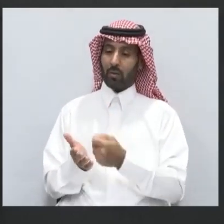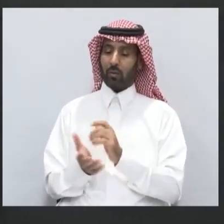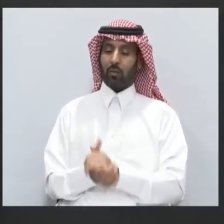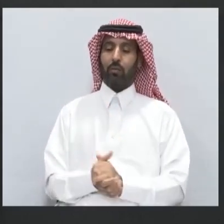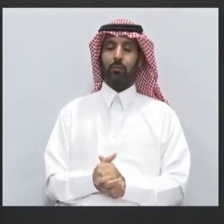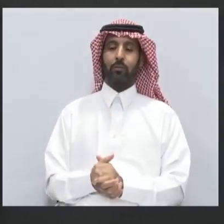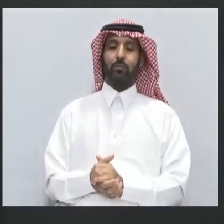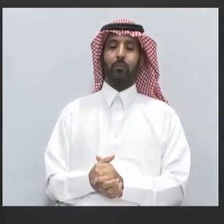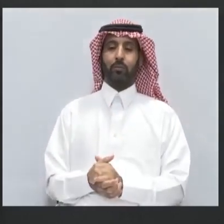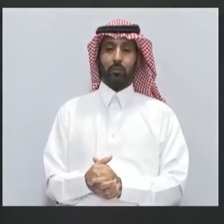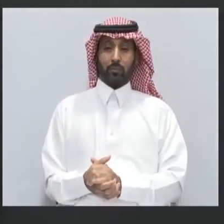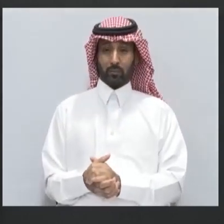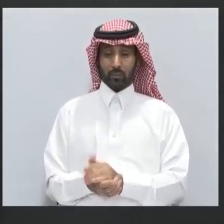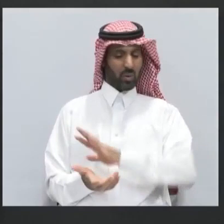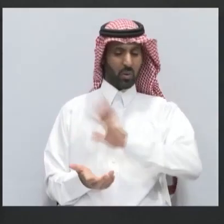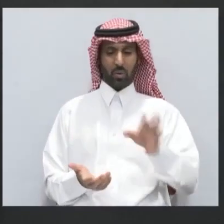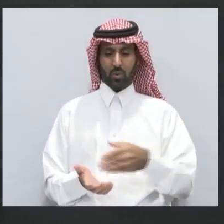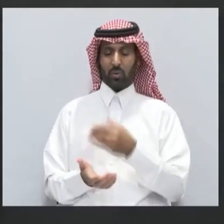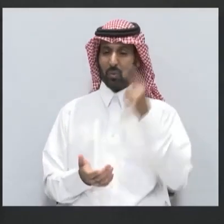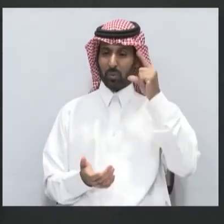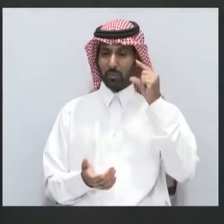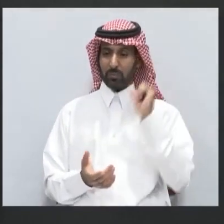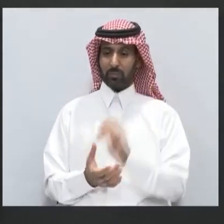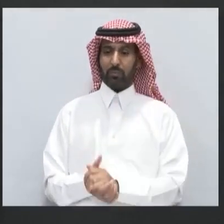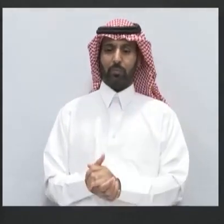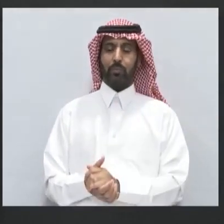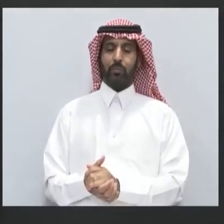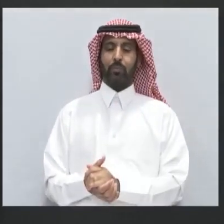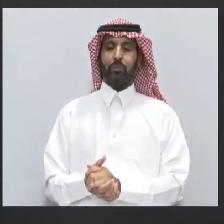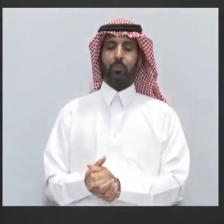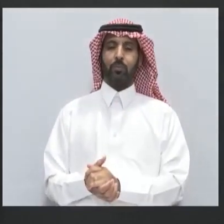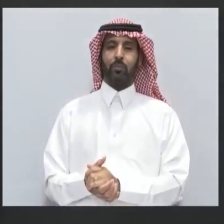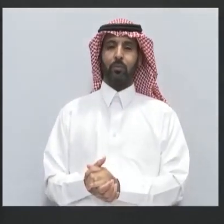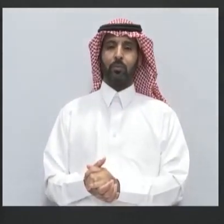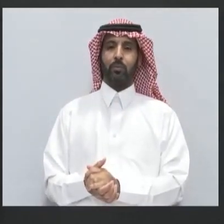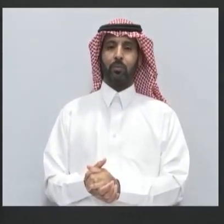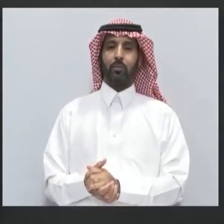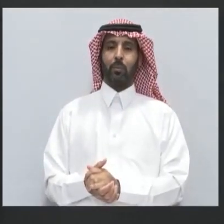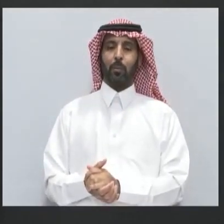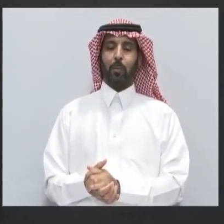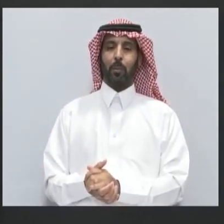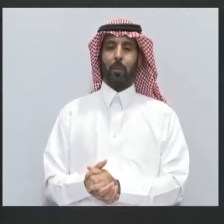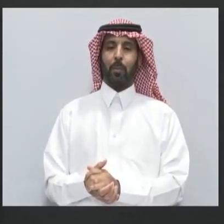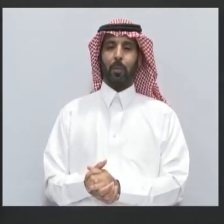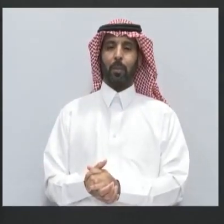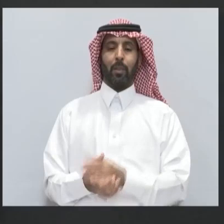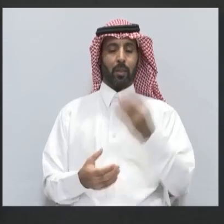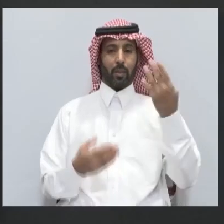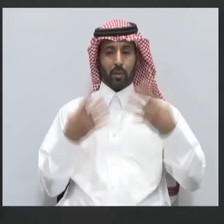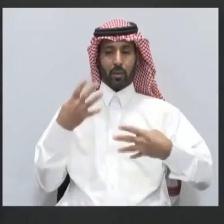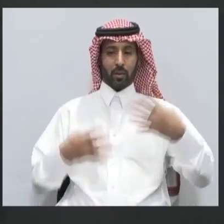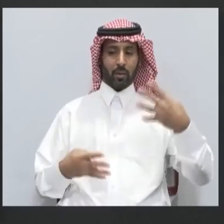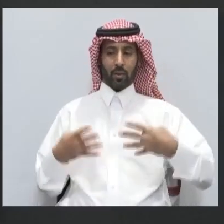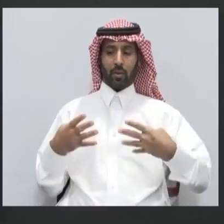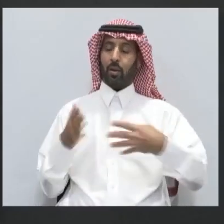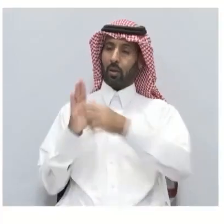stolen card. All of them were foolish. Which headline matches which article?